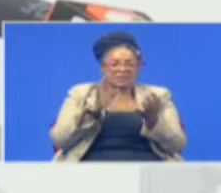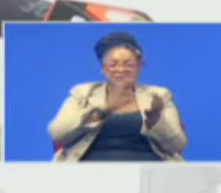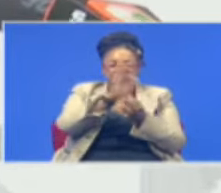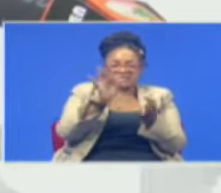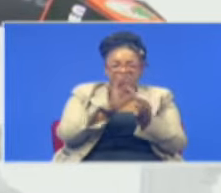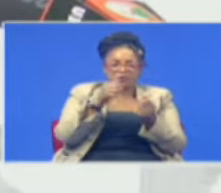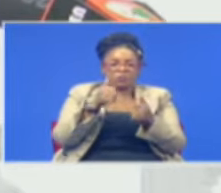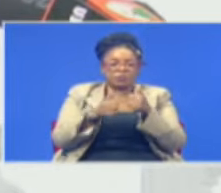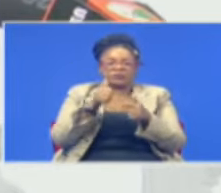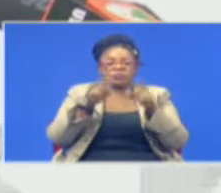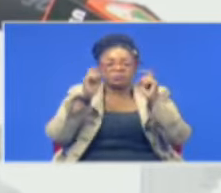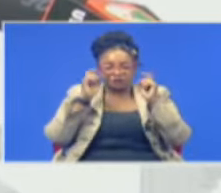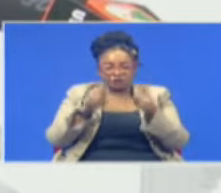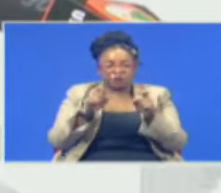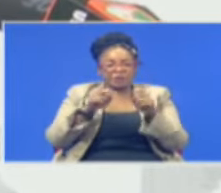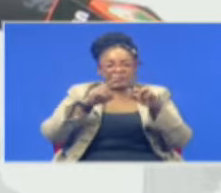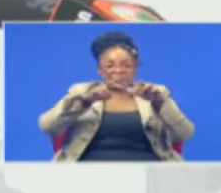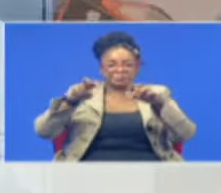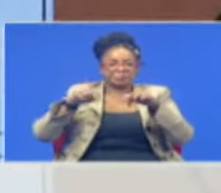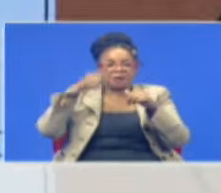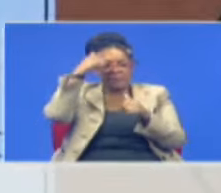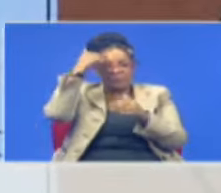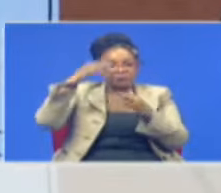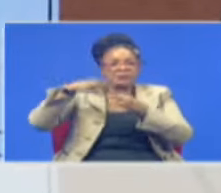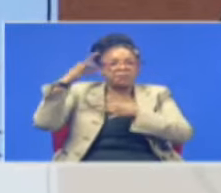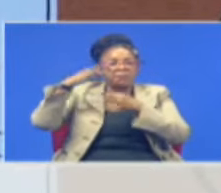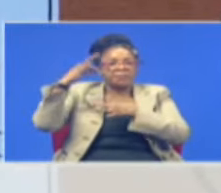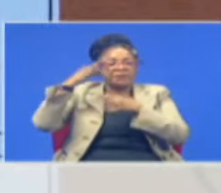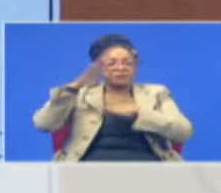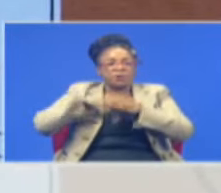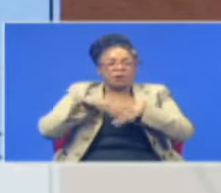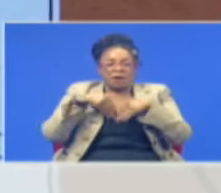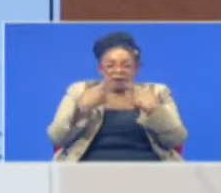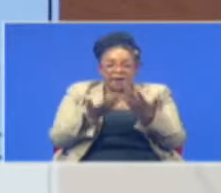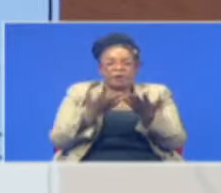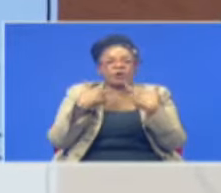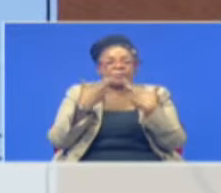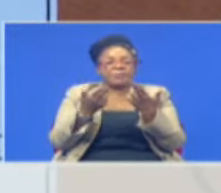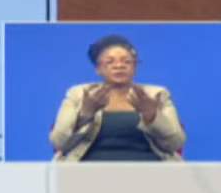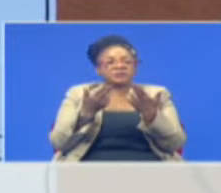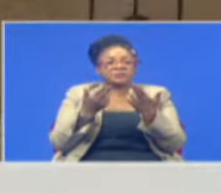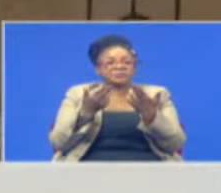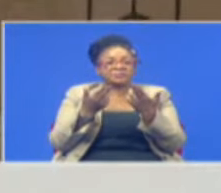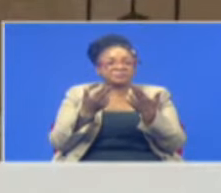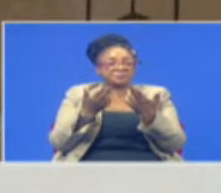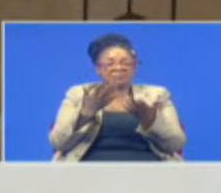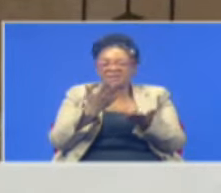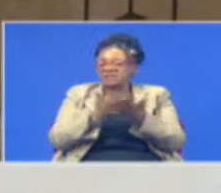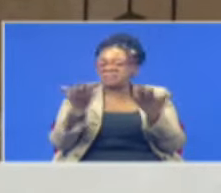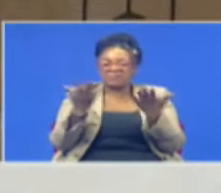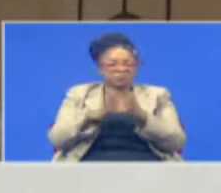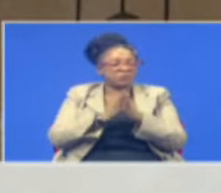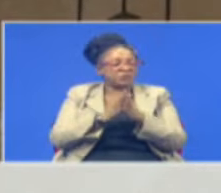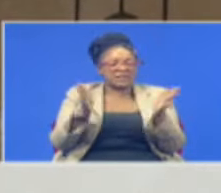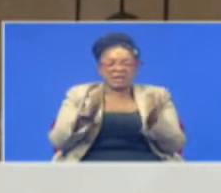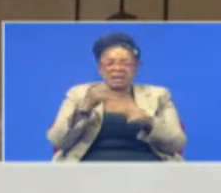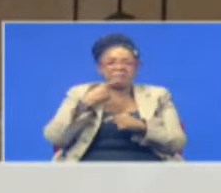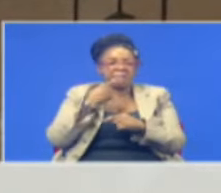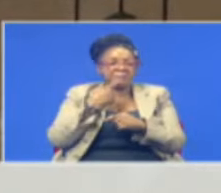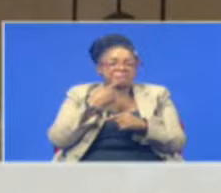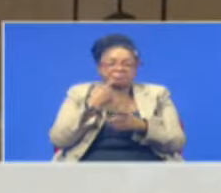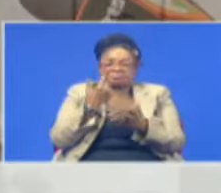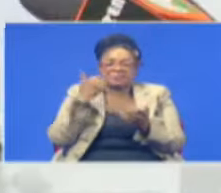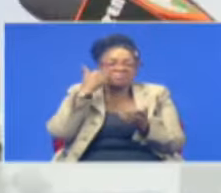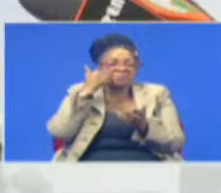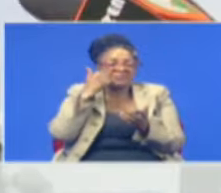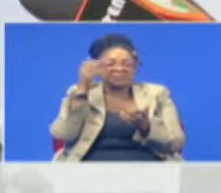into because it depends on how you report. So it's not something you can generalize and say patients are missing.